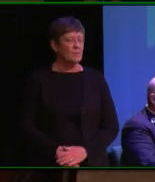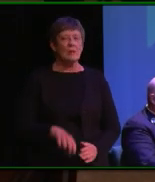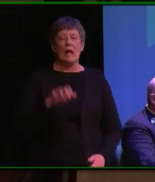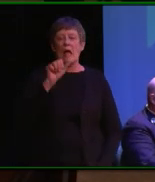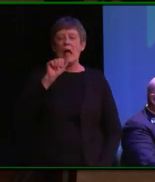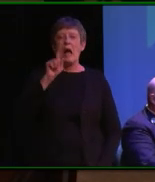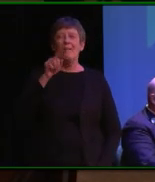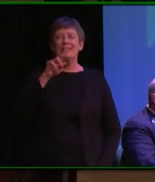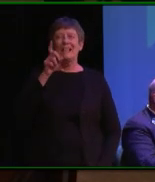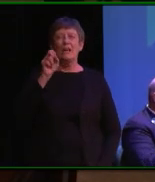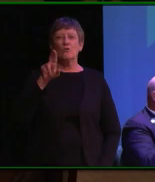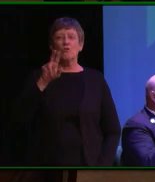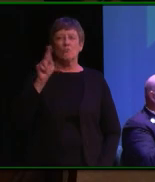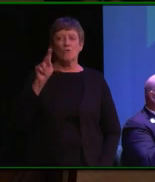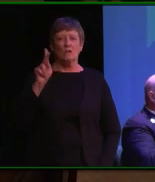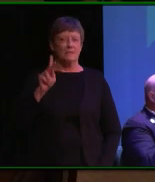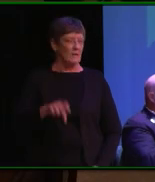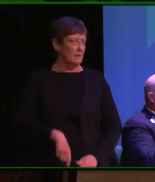Alexander Krozik.